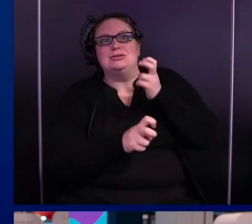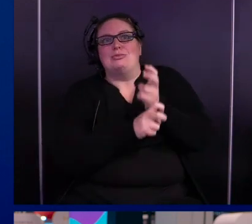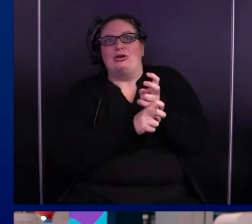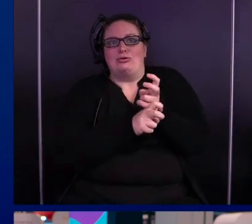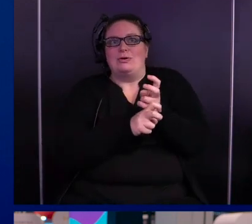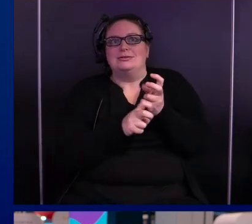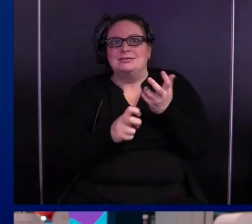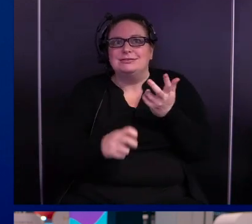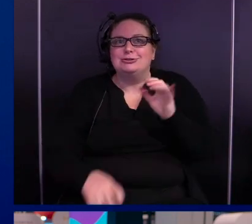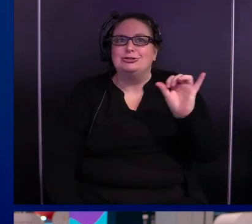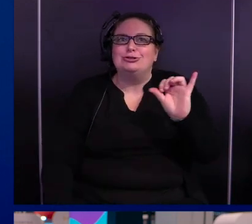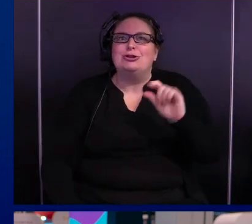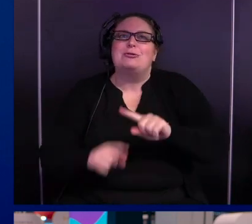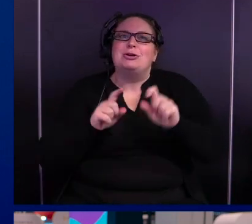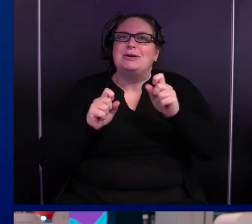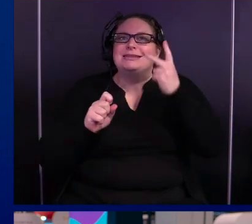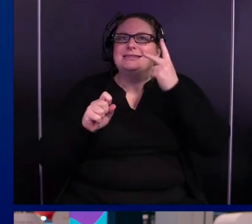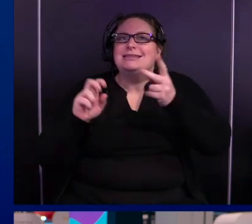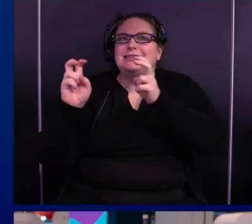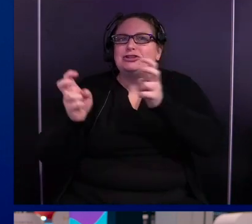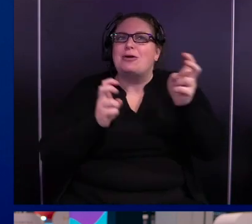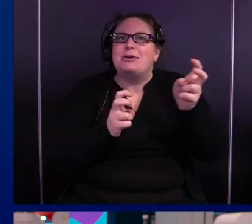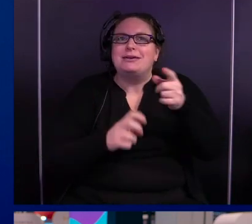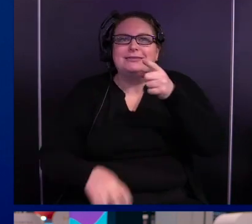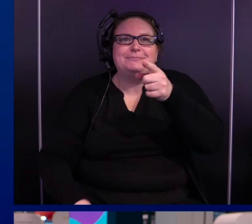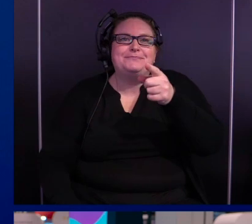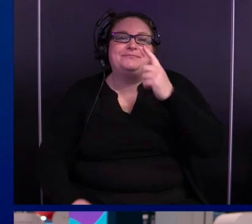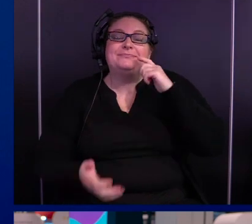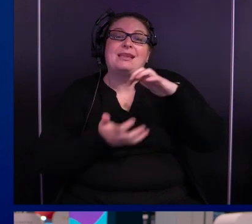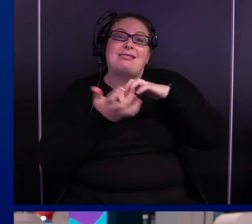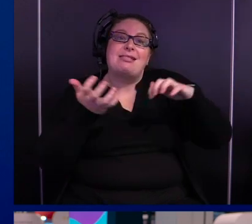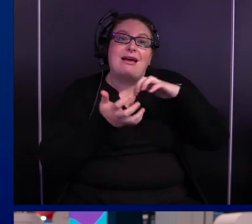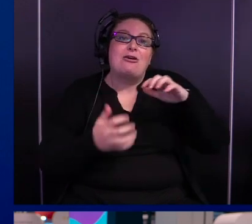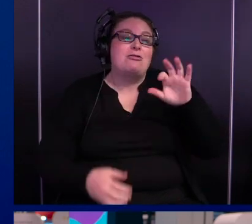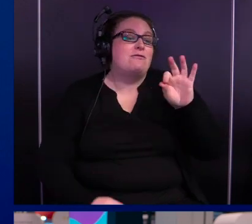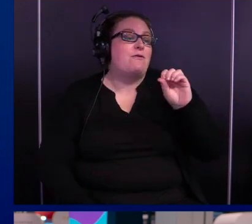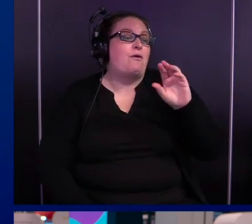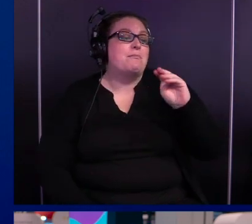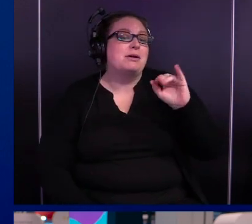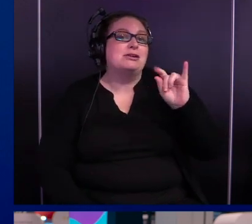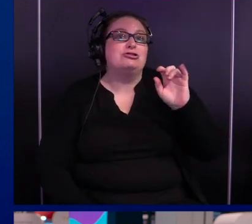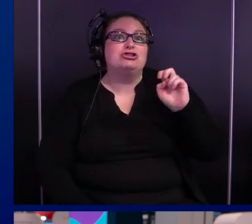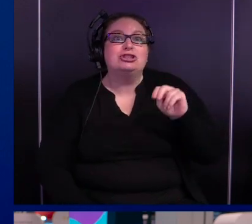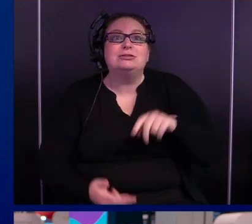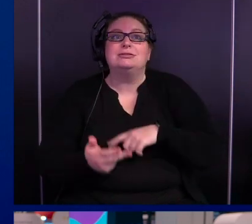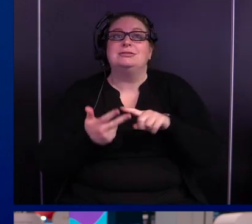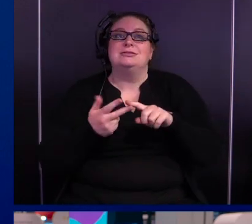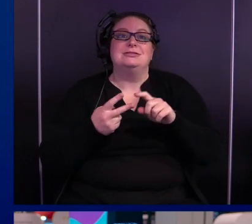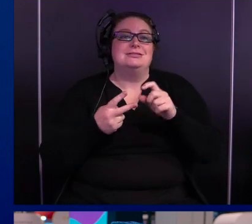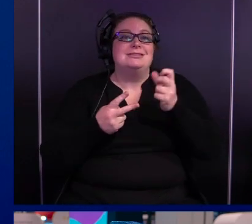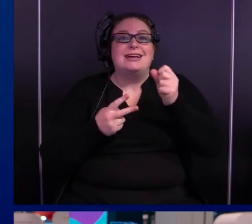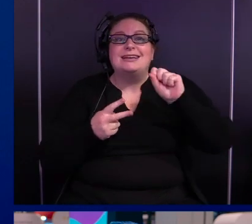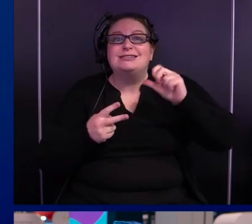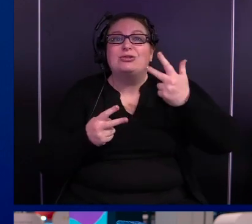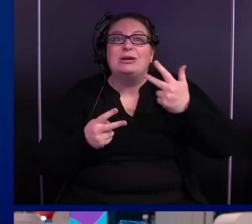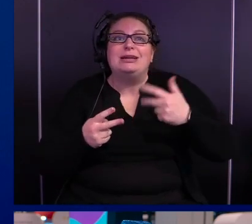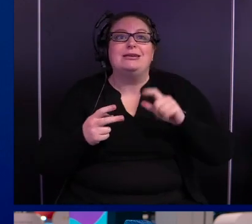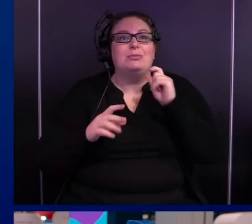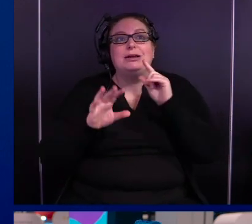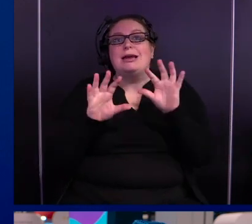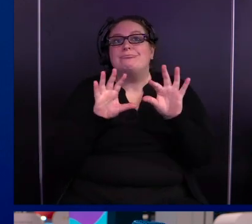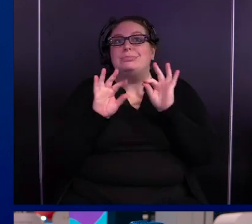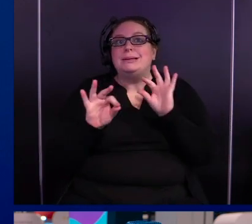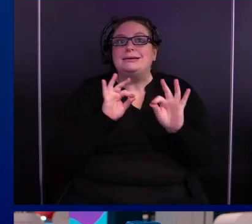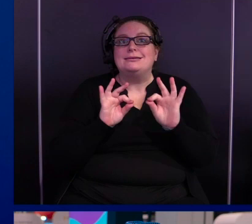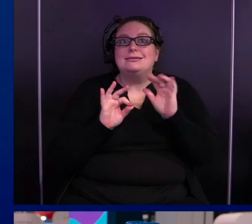And you can kind of see the topics, right? So if you're trying to do, like in this case, maybe cloud formation or things with S3, we can kind of pick and choose and find the right place